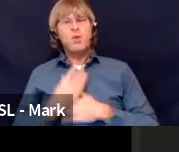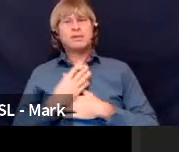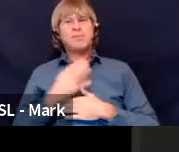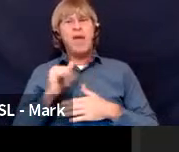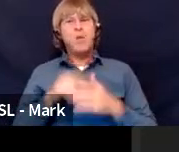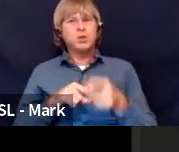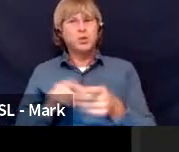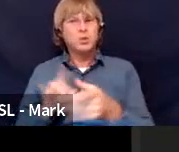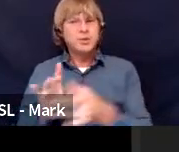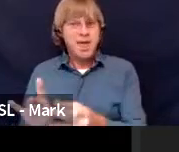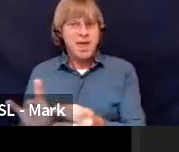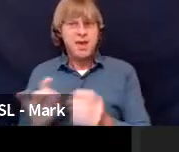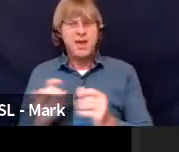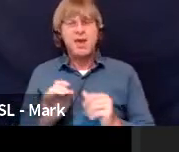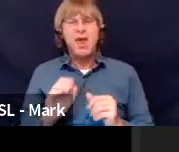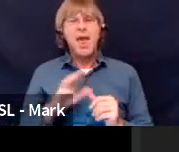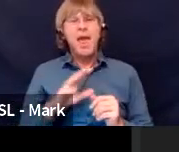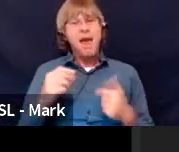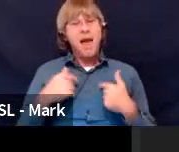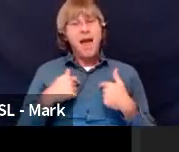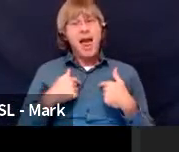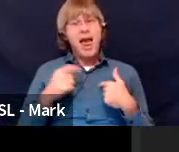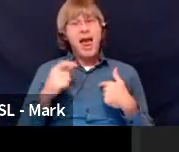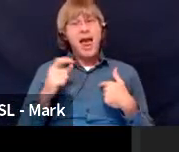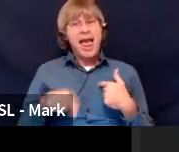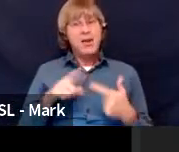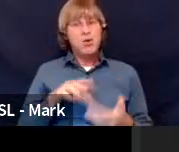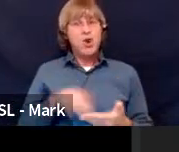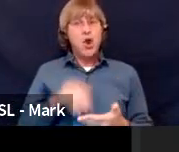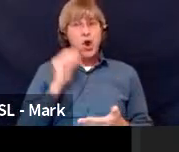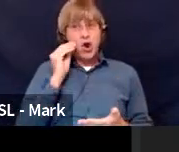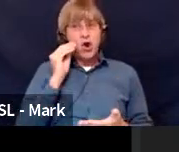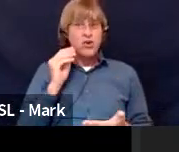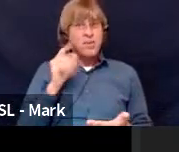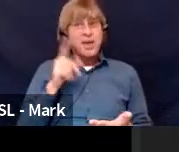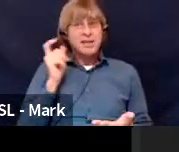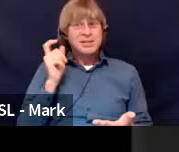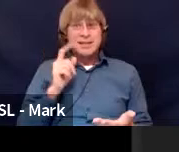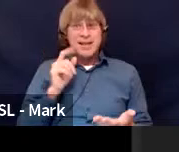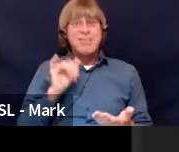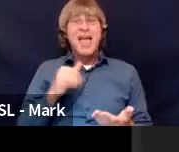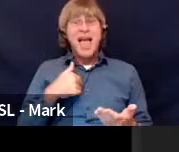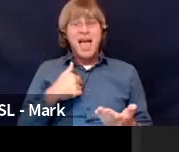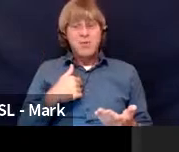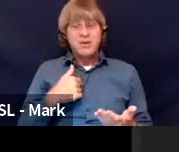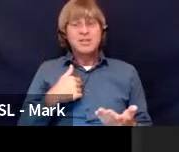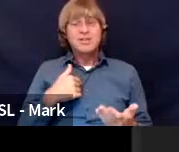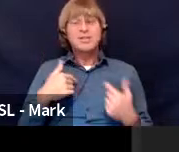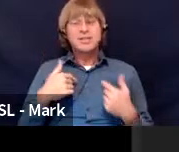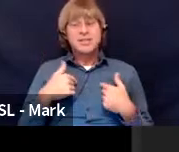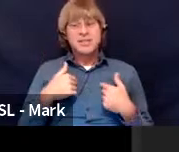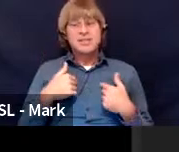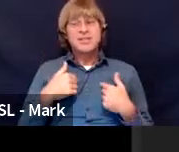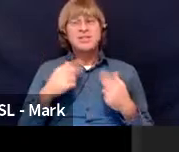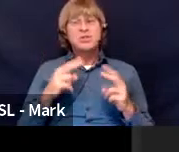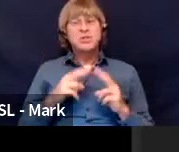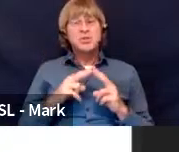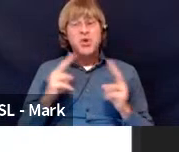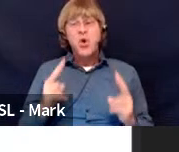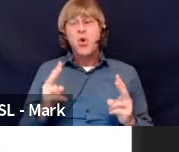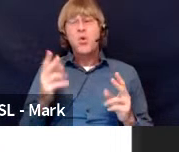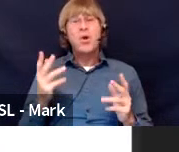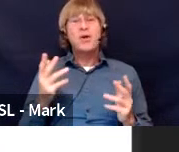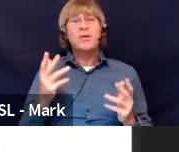that you say. And I had to learn that, because as much as I was so,